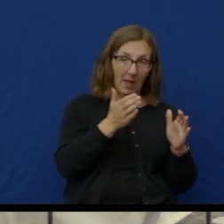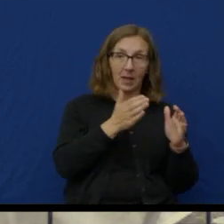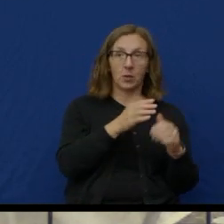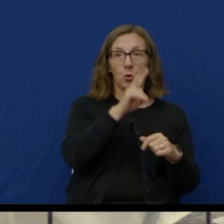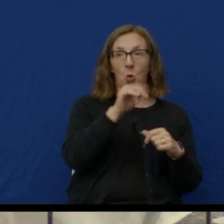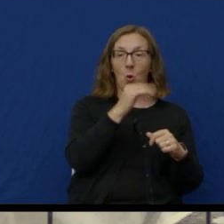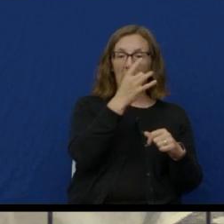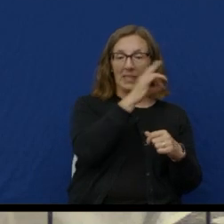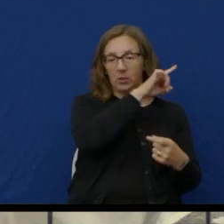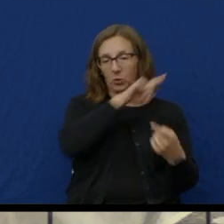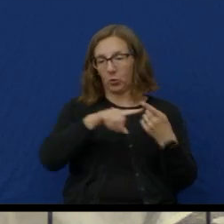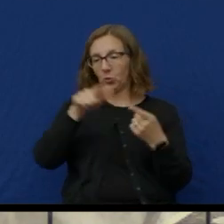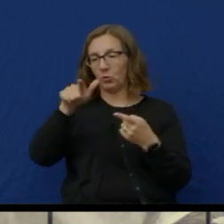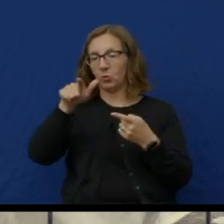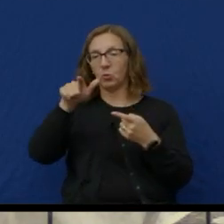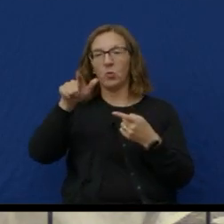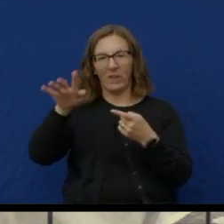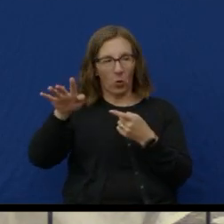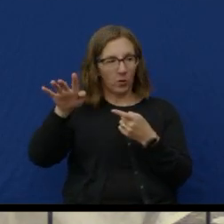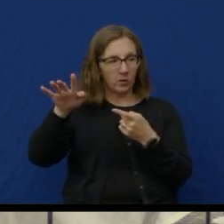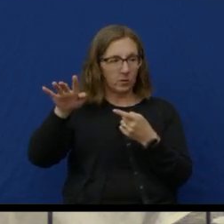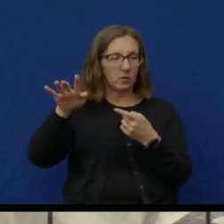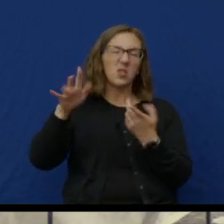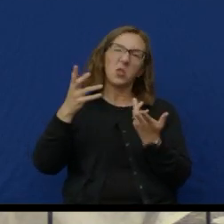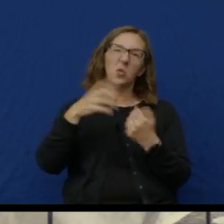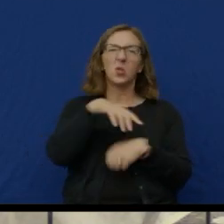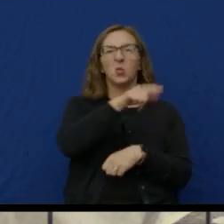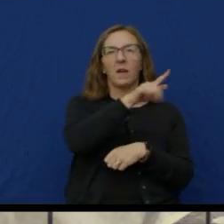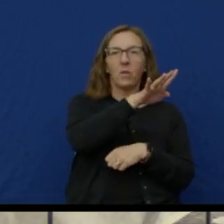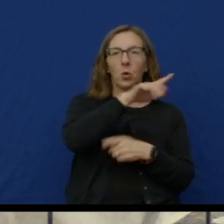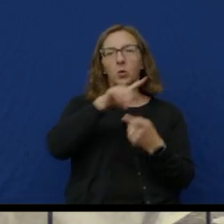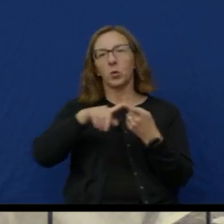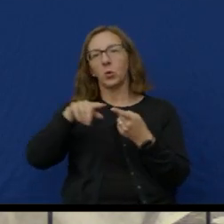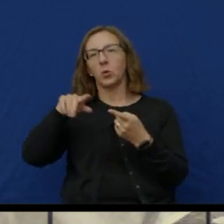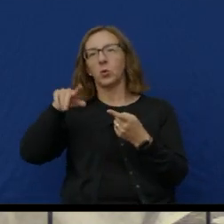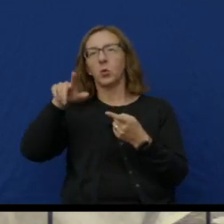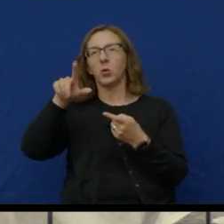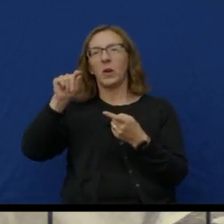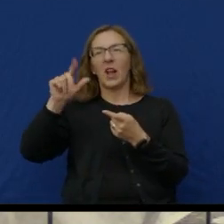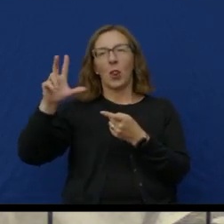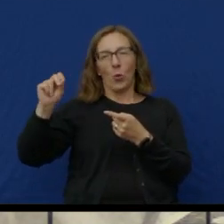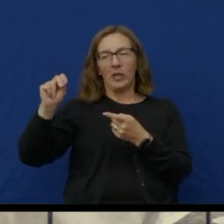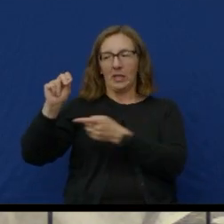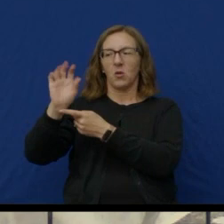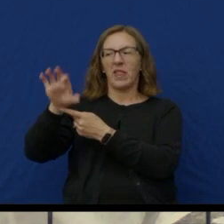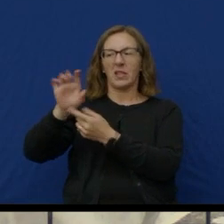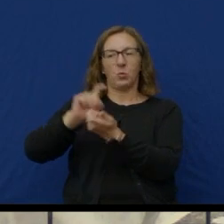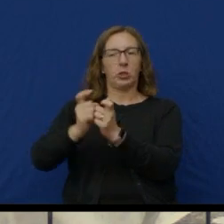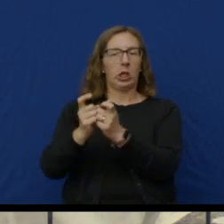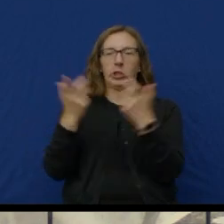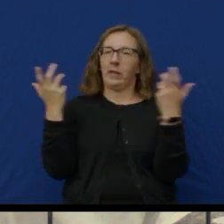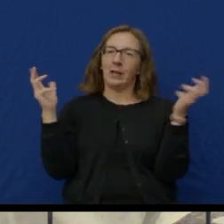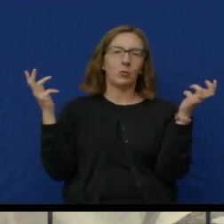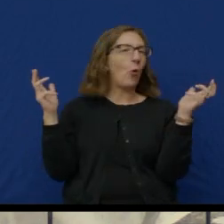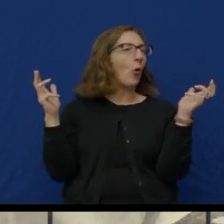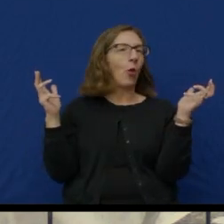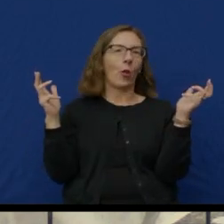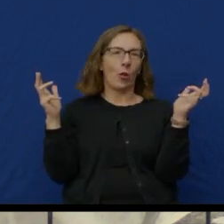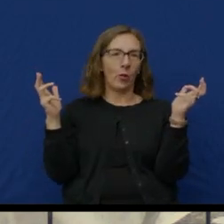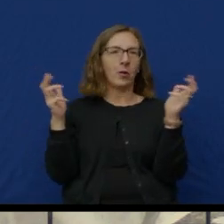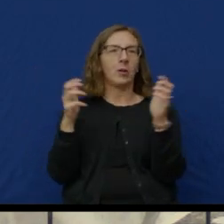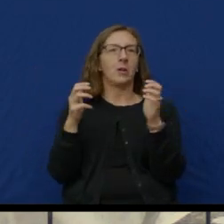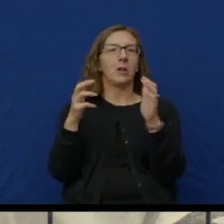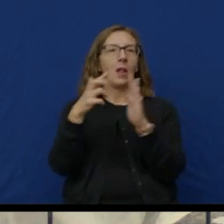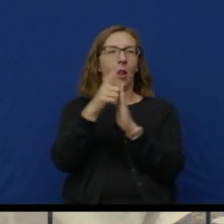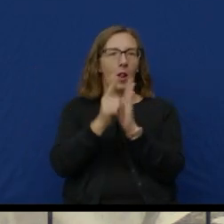2018 to 2024, to say 2024 to 2030. So that's the only changing in the regulation itself.